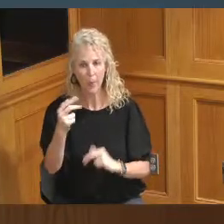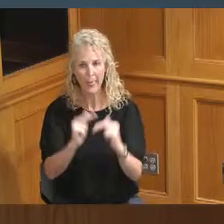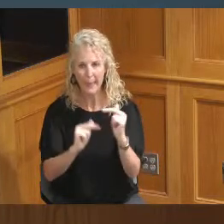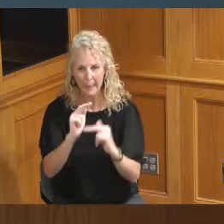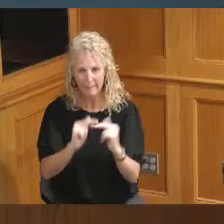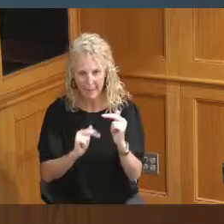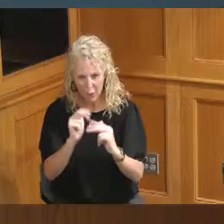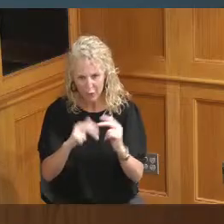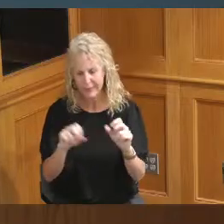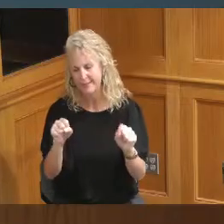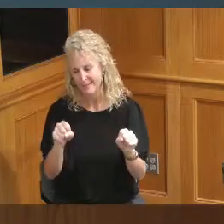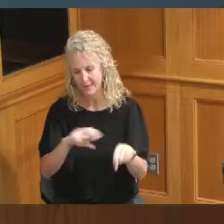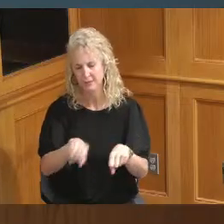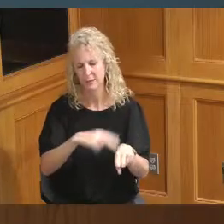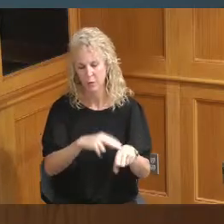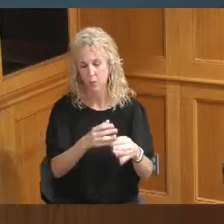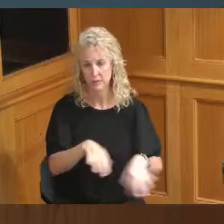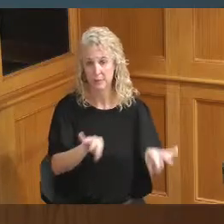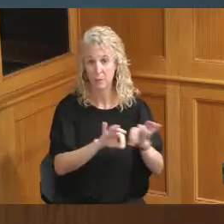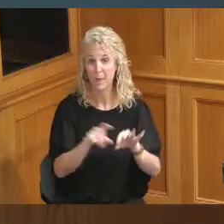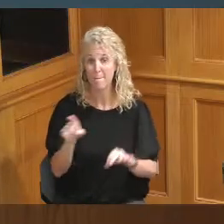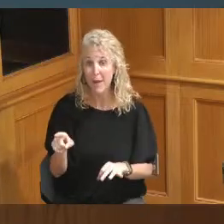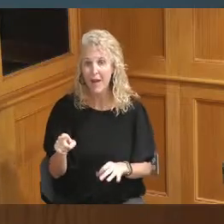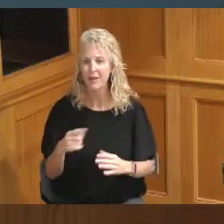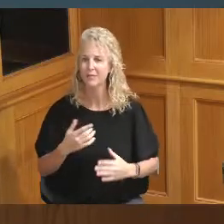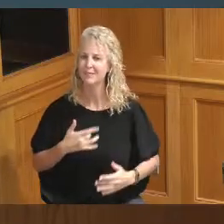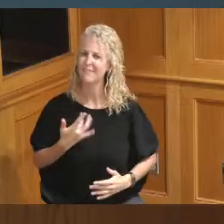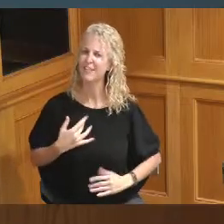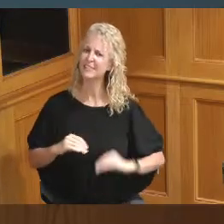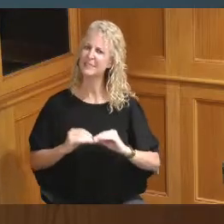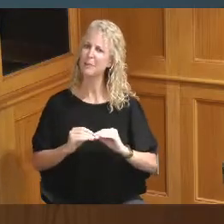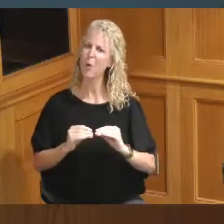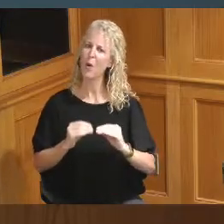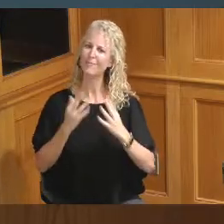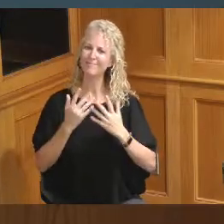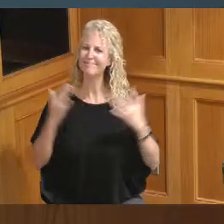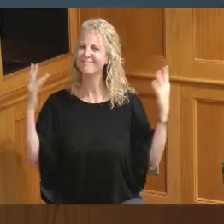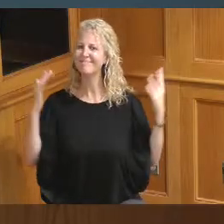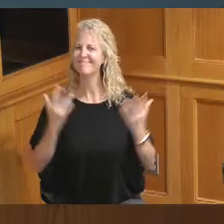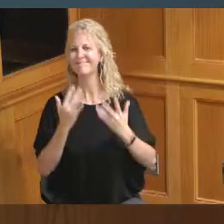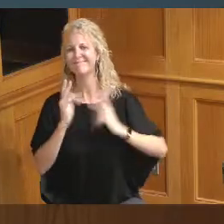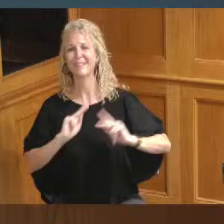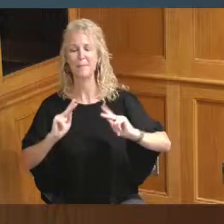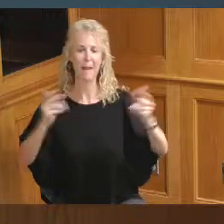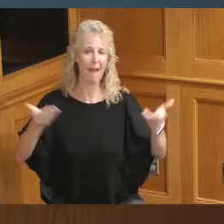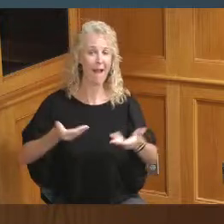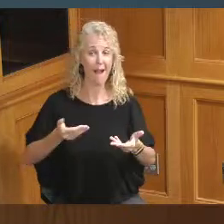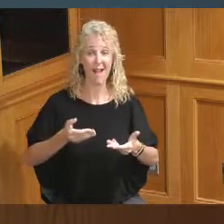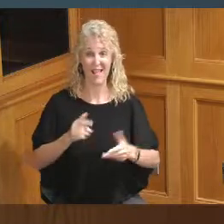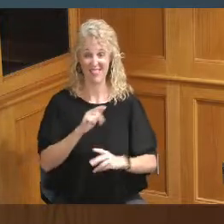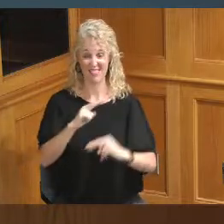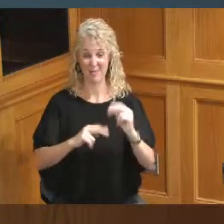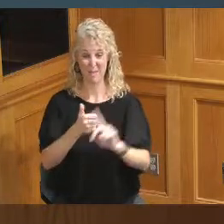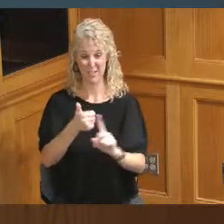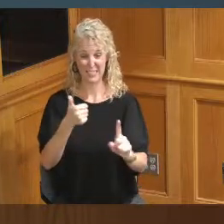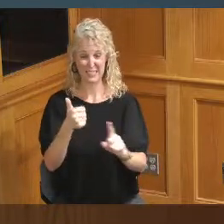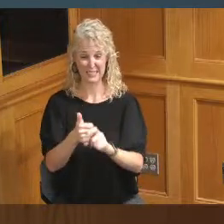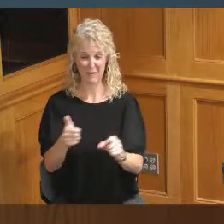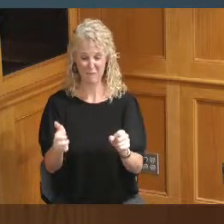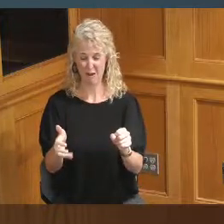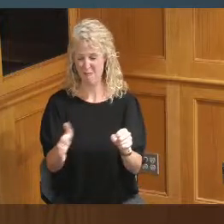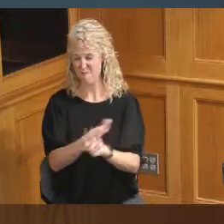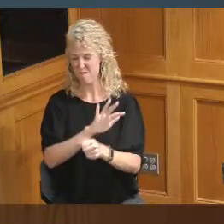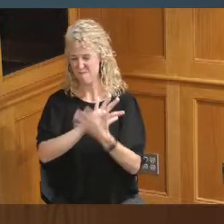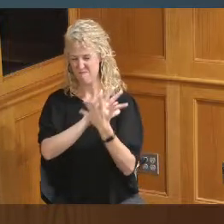themselves, the capital repairs, but they're creating a more welcoming atmosphere, and the library was packed on all levels, all ages, all kinds of folks